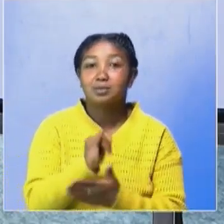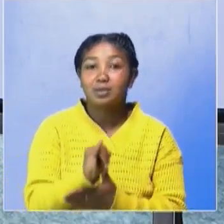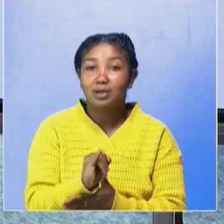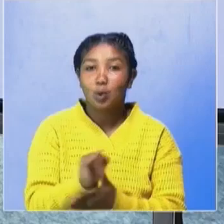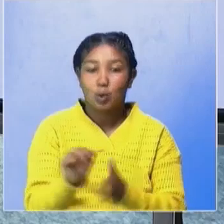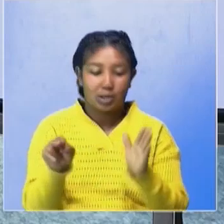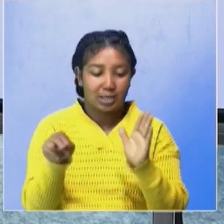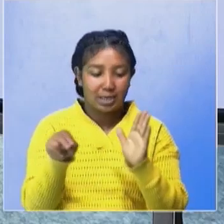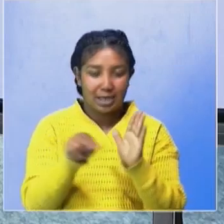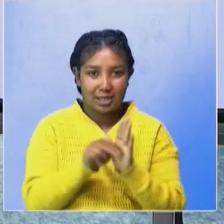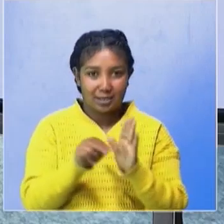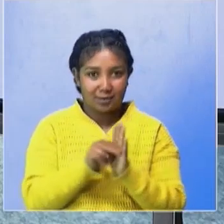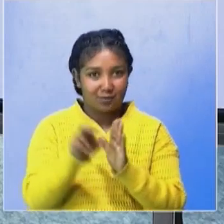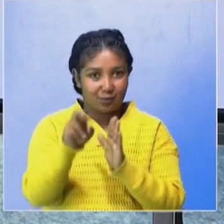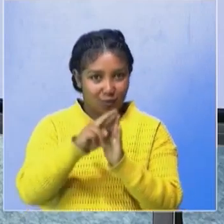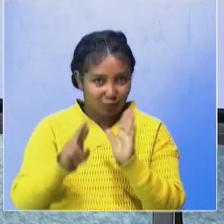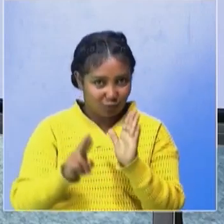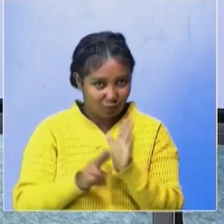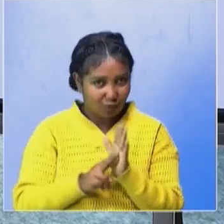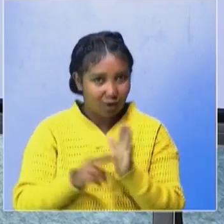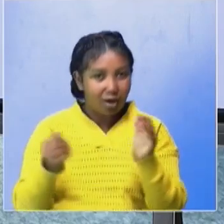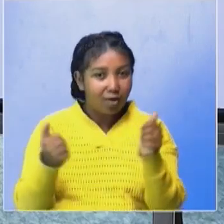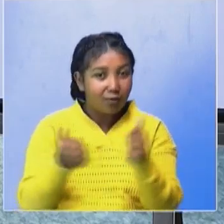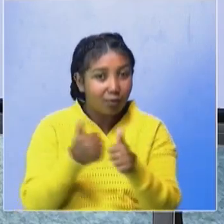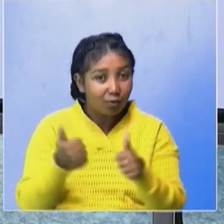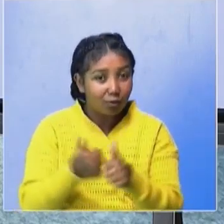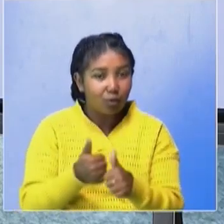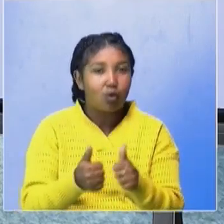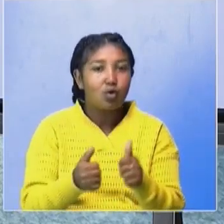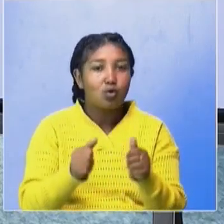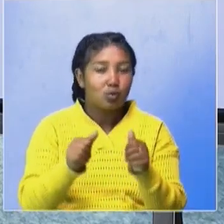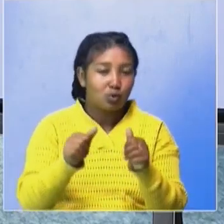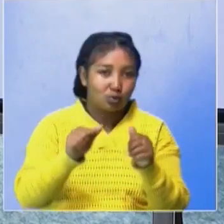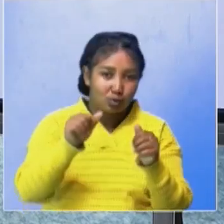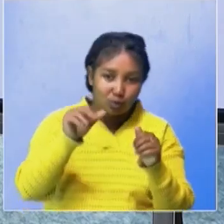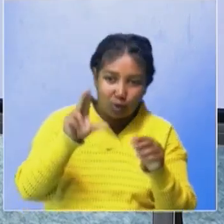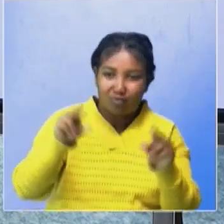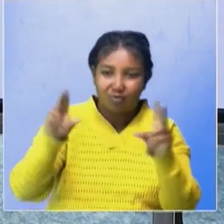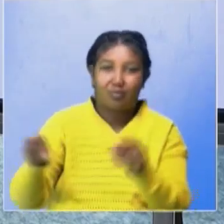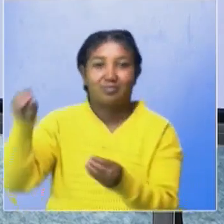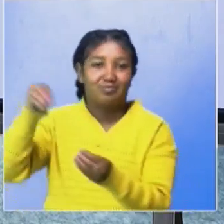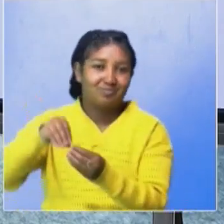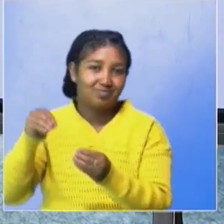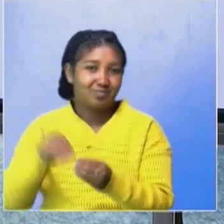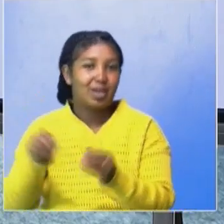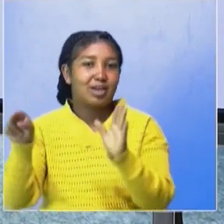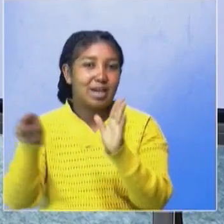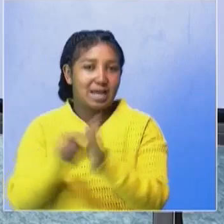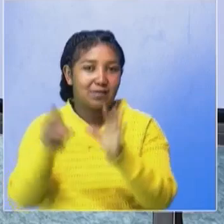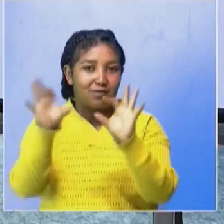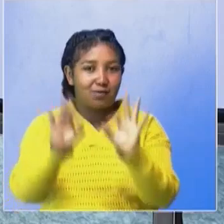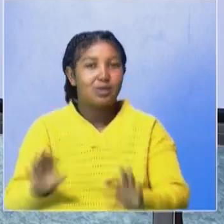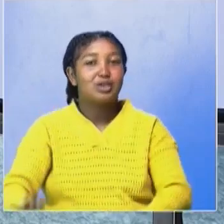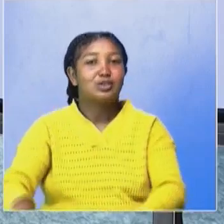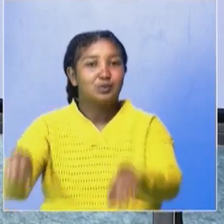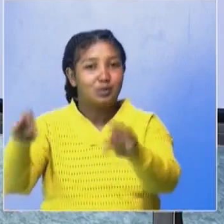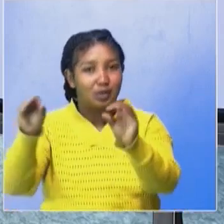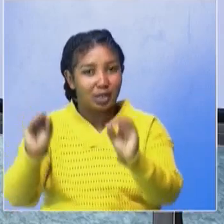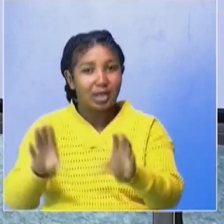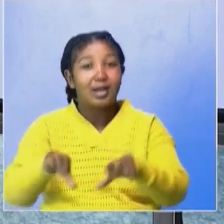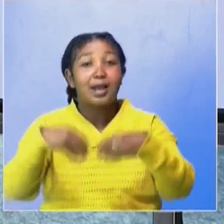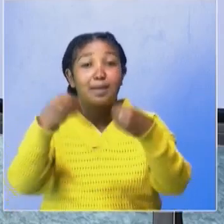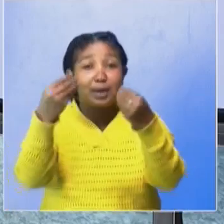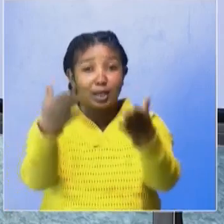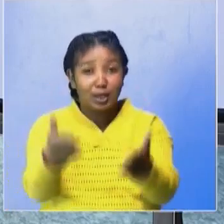the negative rule that followed not after do or does. This is the negative form. Students, let me give